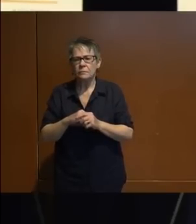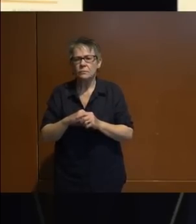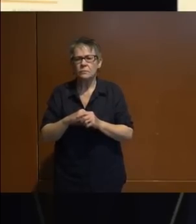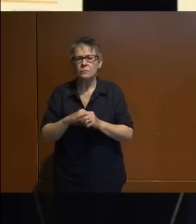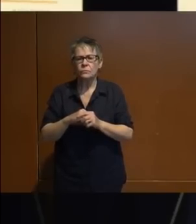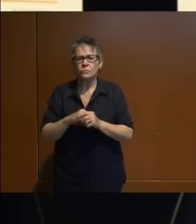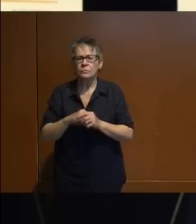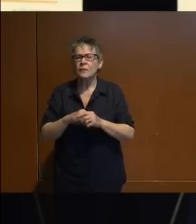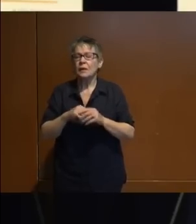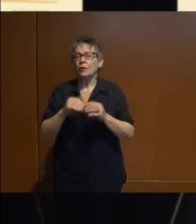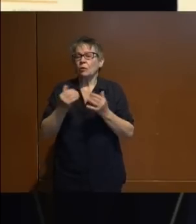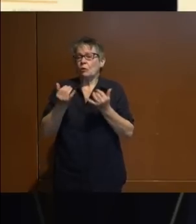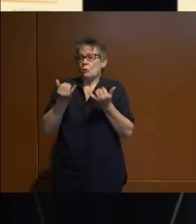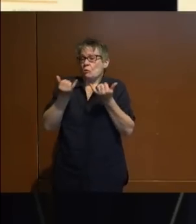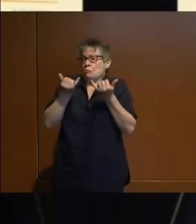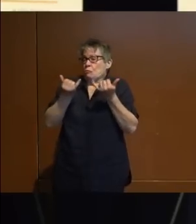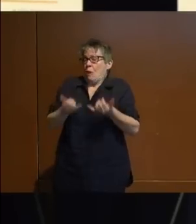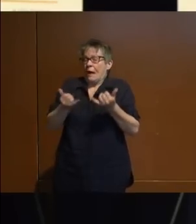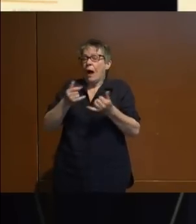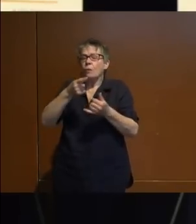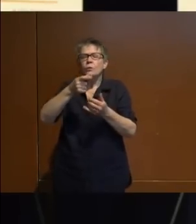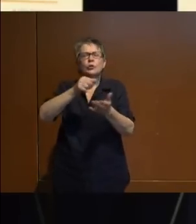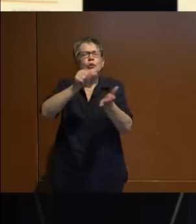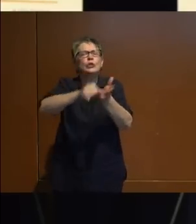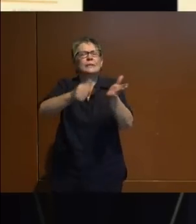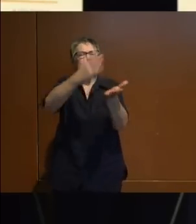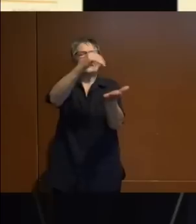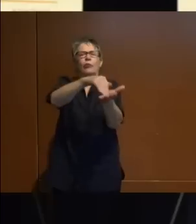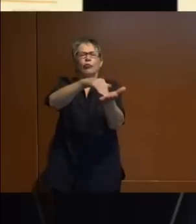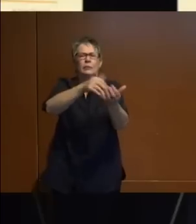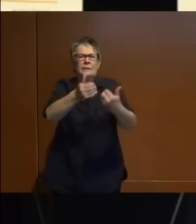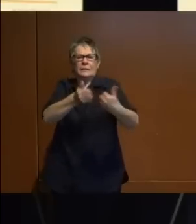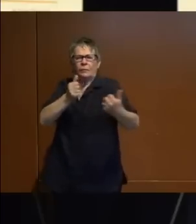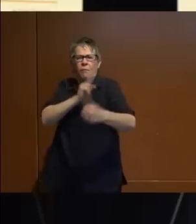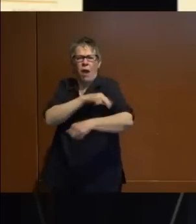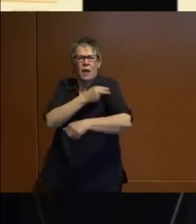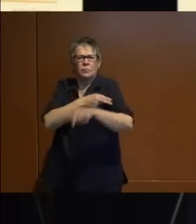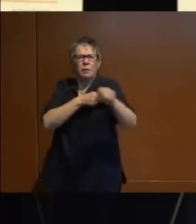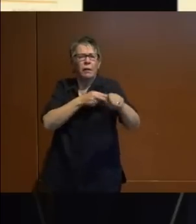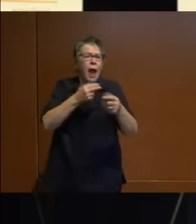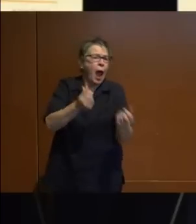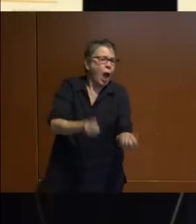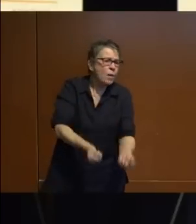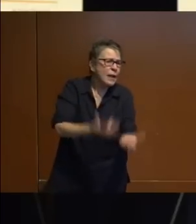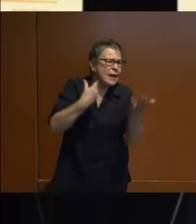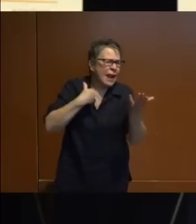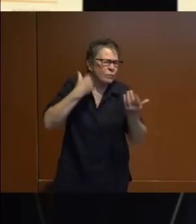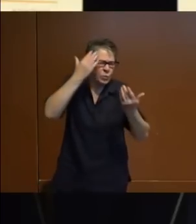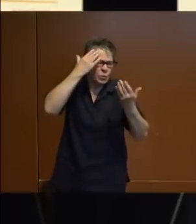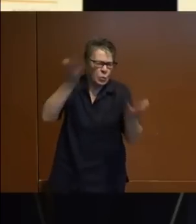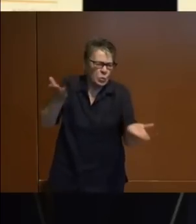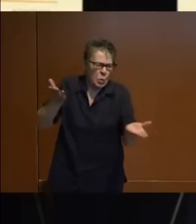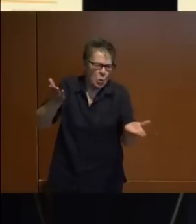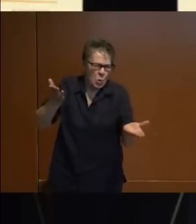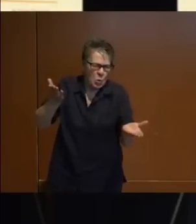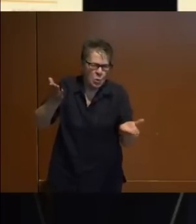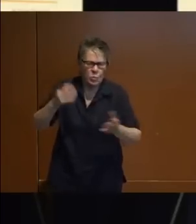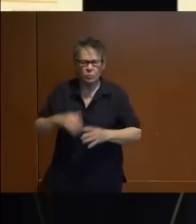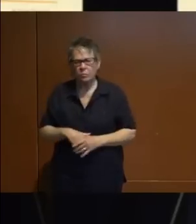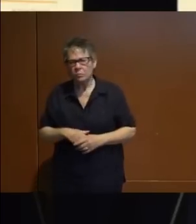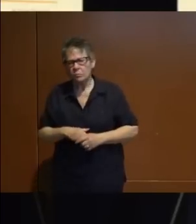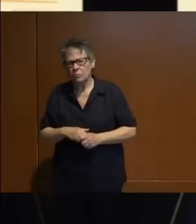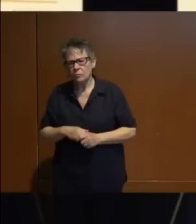centers yet, but we're pretty close to a full inventory on every single ventilator in our acute care hospitals.